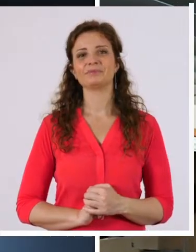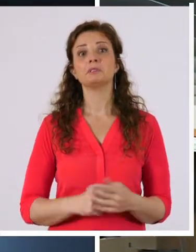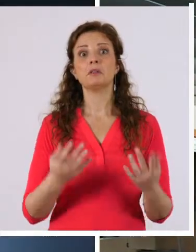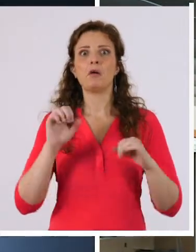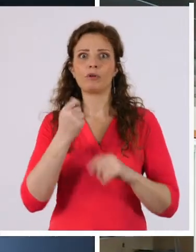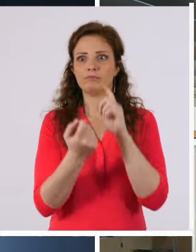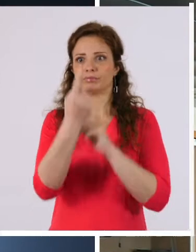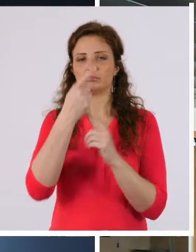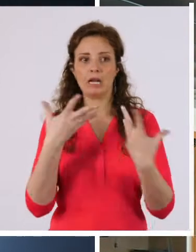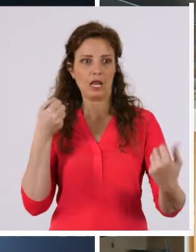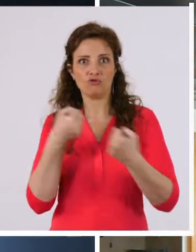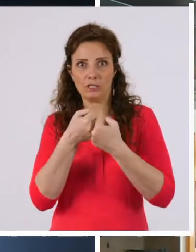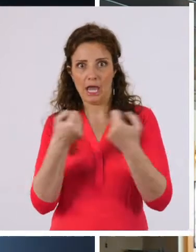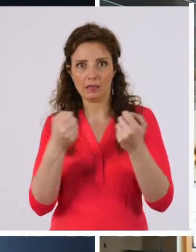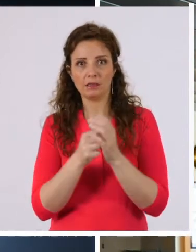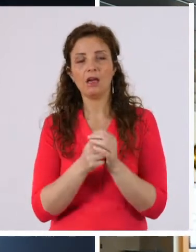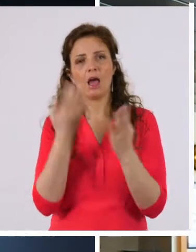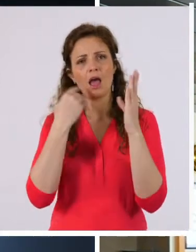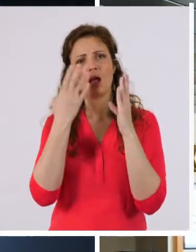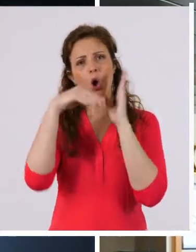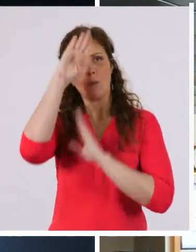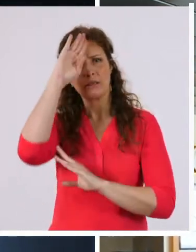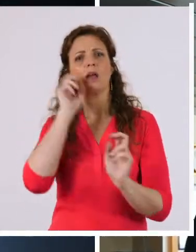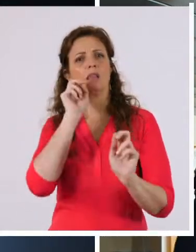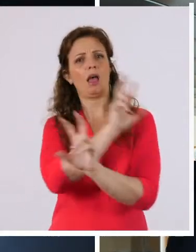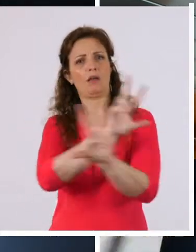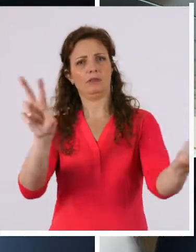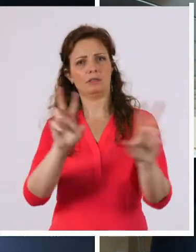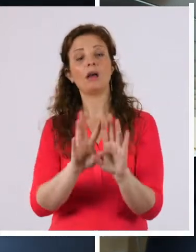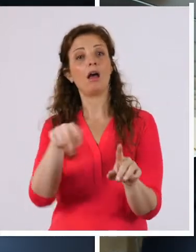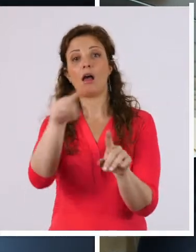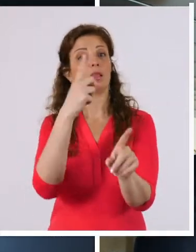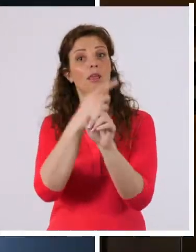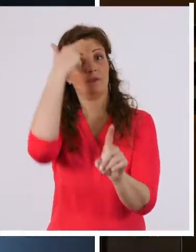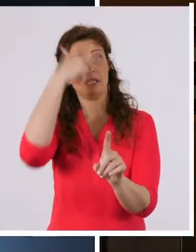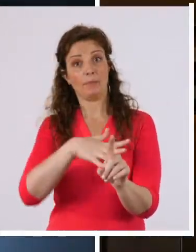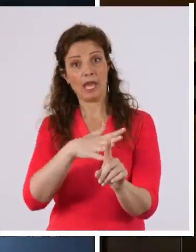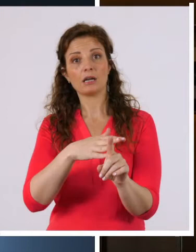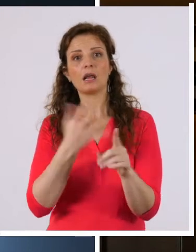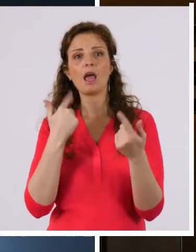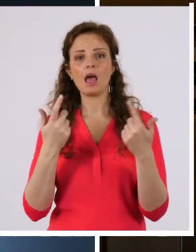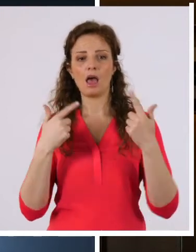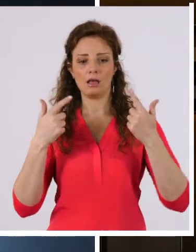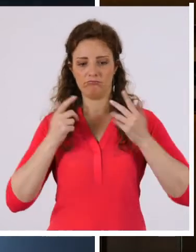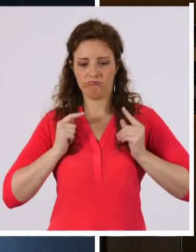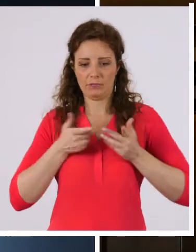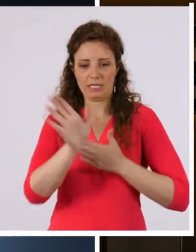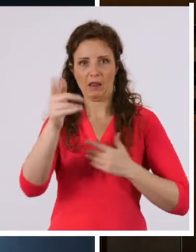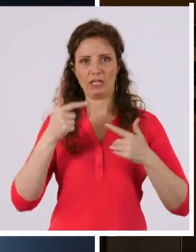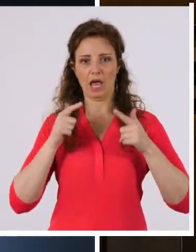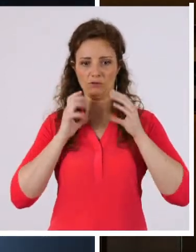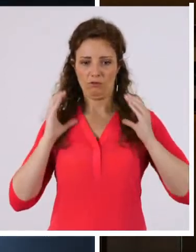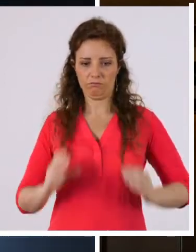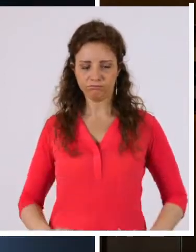If you were to be summoned by the captain following an accident, it is mandatory to know the exact location of the personal